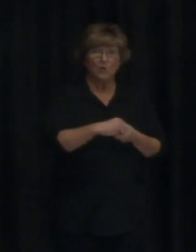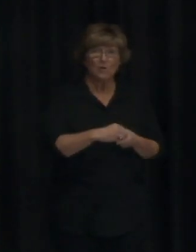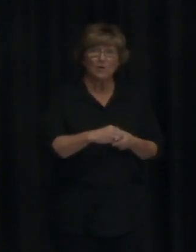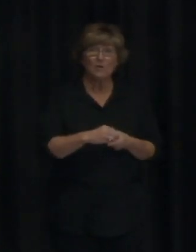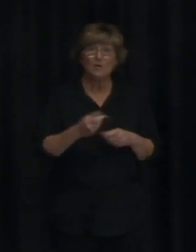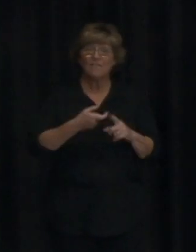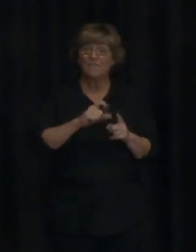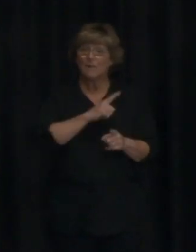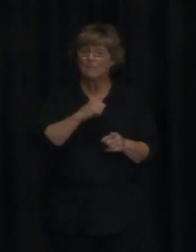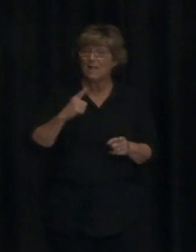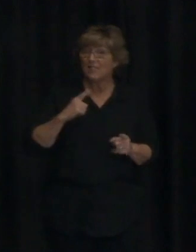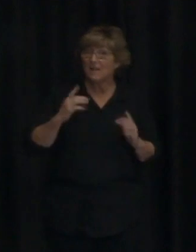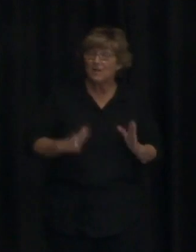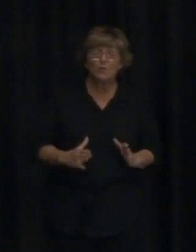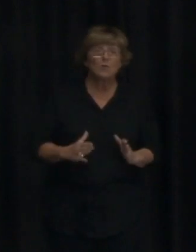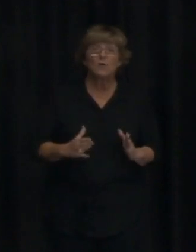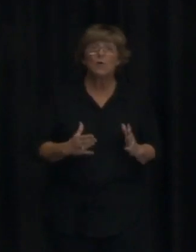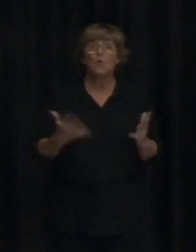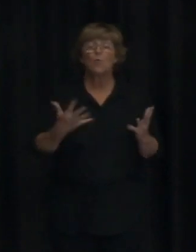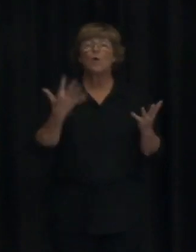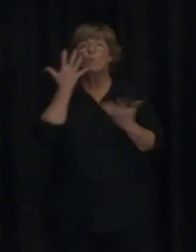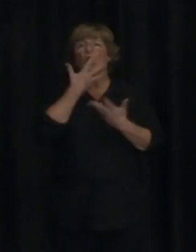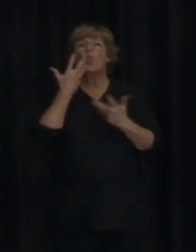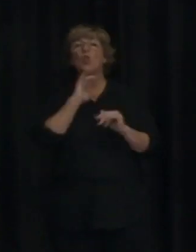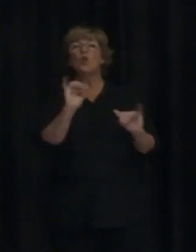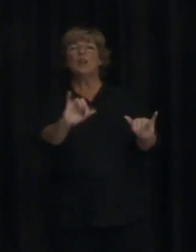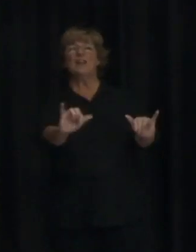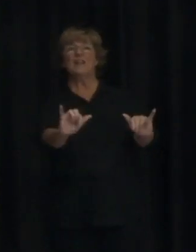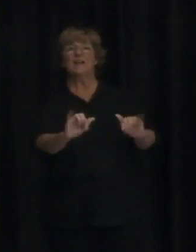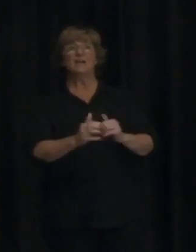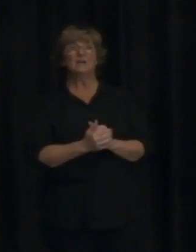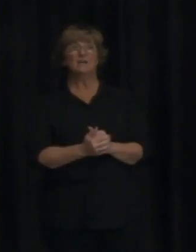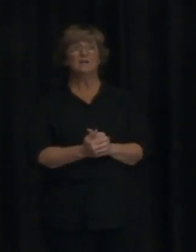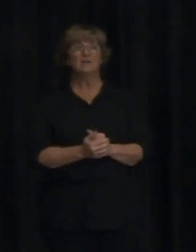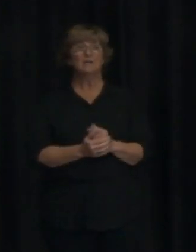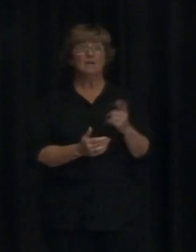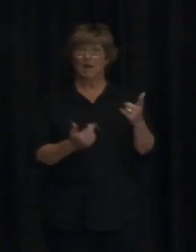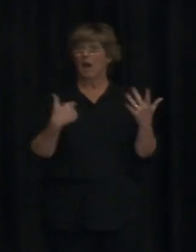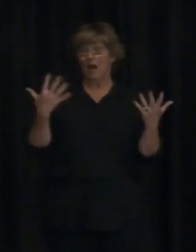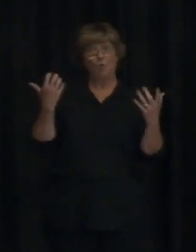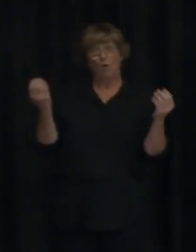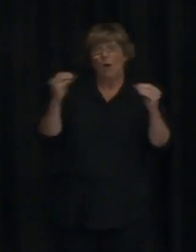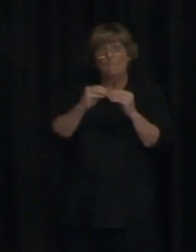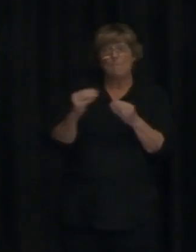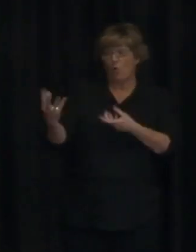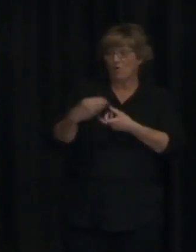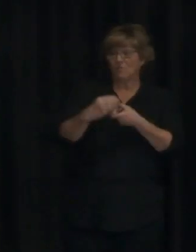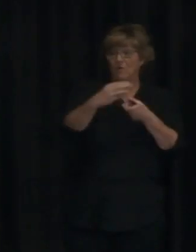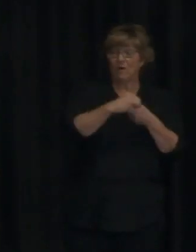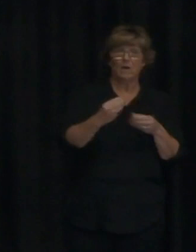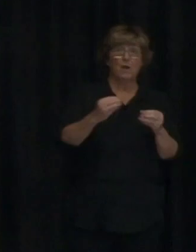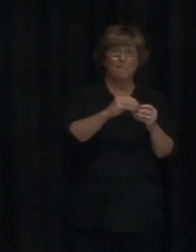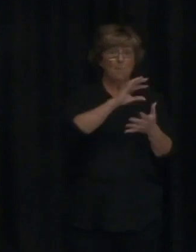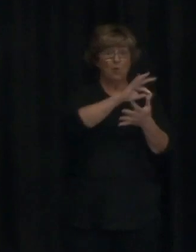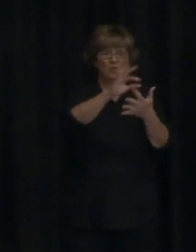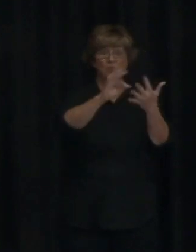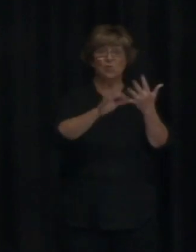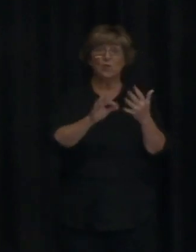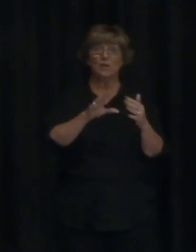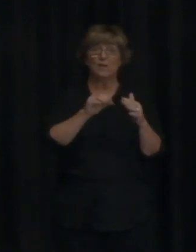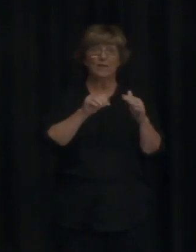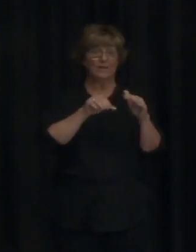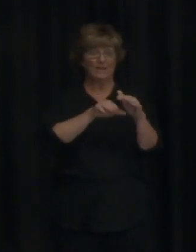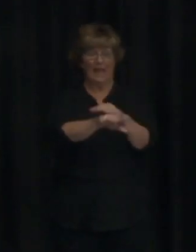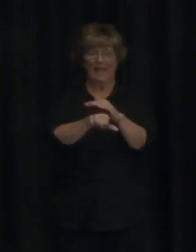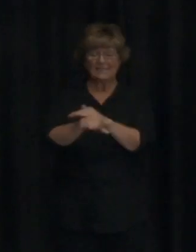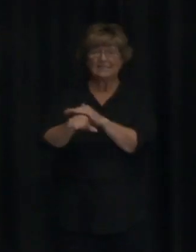the legislature, and what could that look like when it comes to vaccines? I'm for more voices and more choice in terms of access and tiering as it